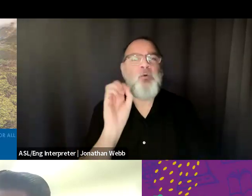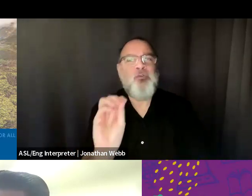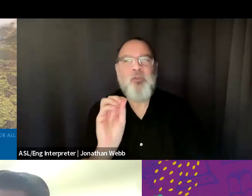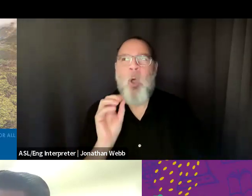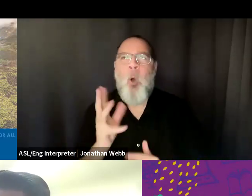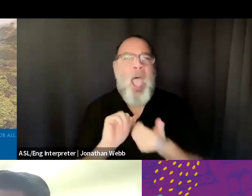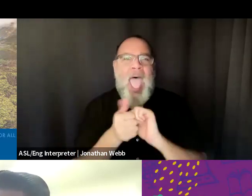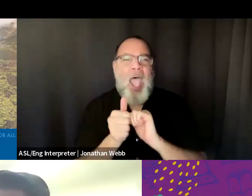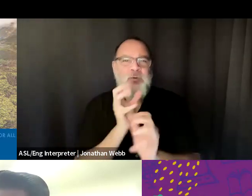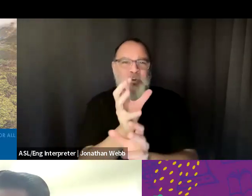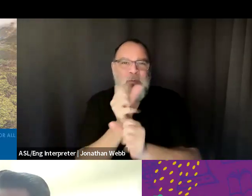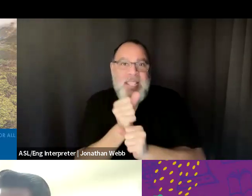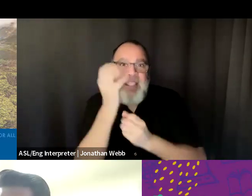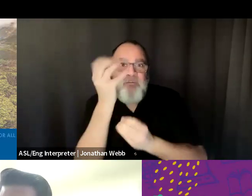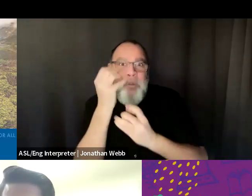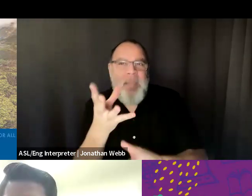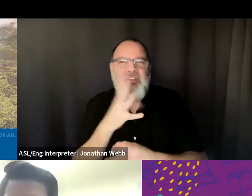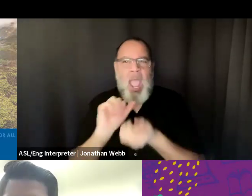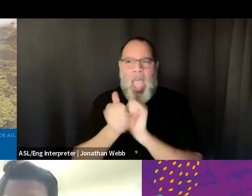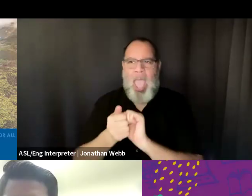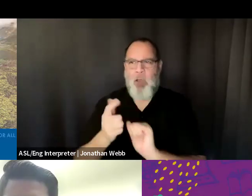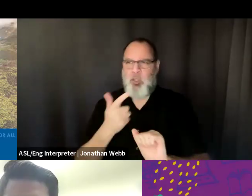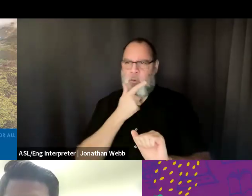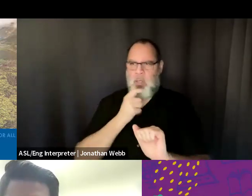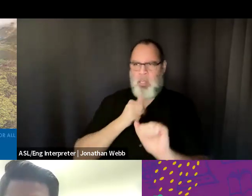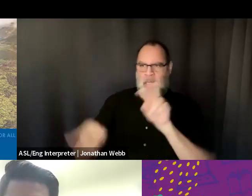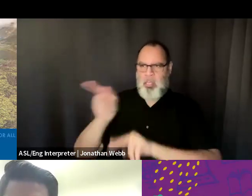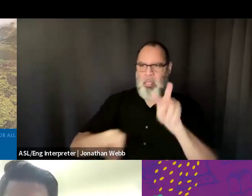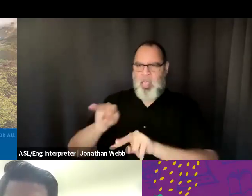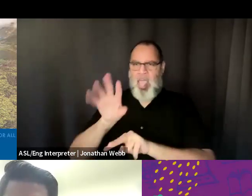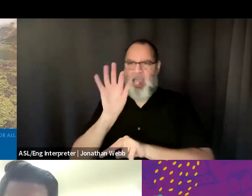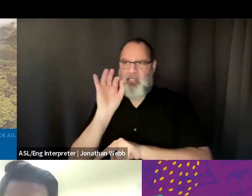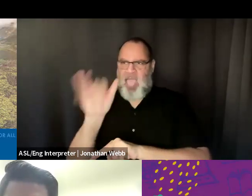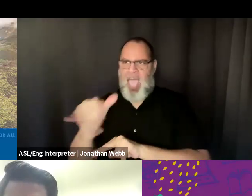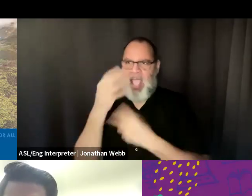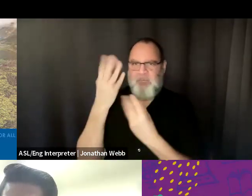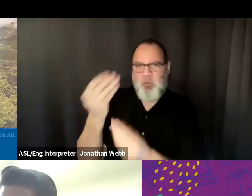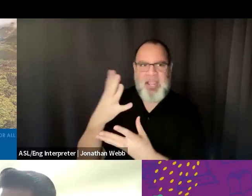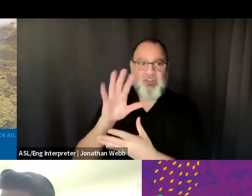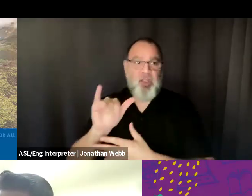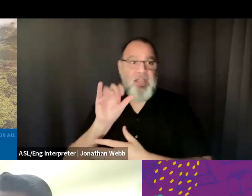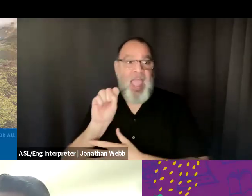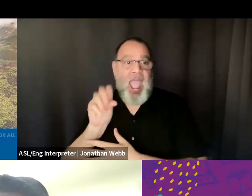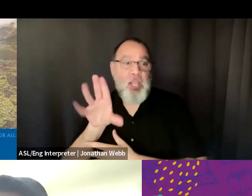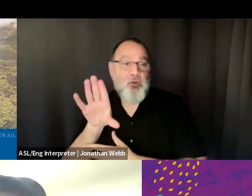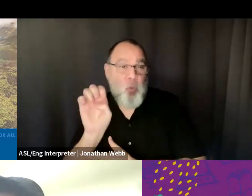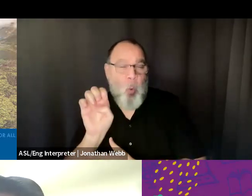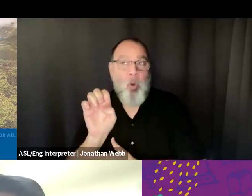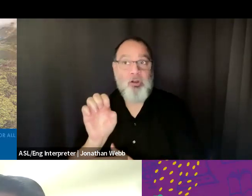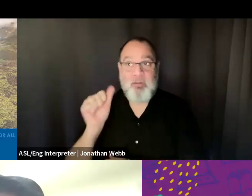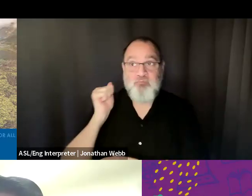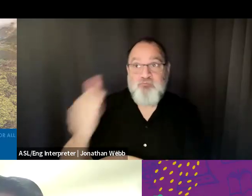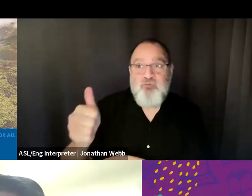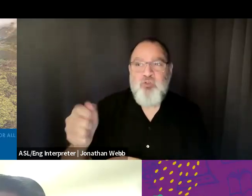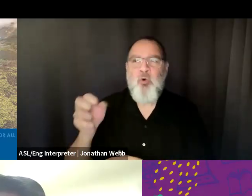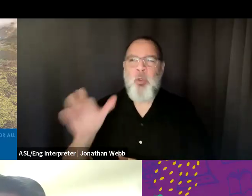receiver of information and how to sort of distinguish between good sources and bad sources. And so we feel that partnering with our schools